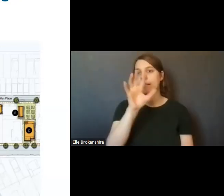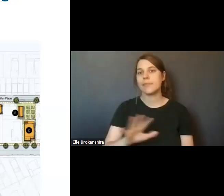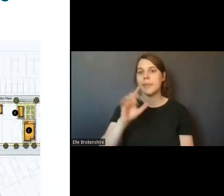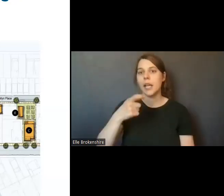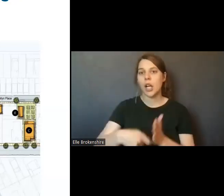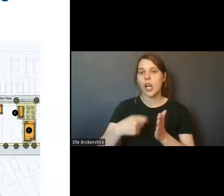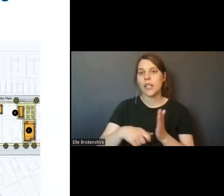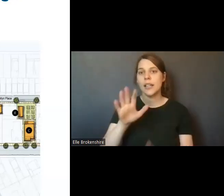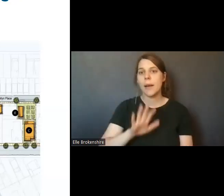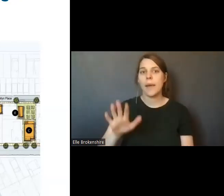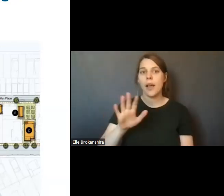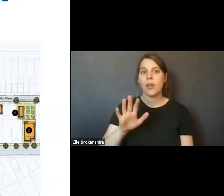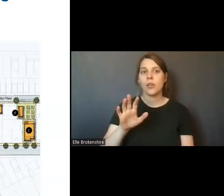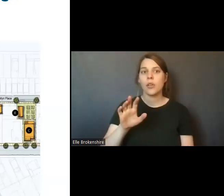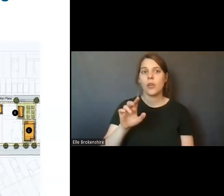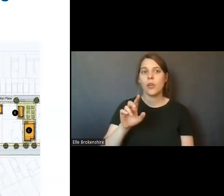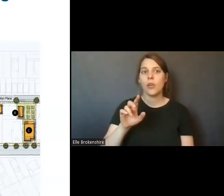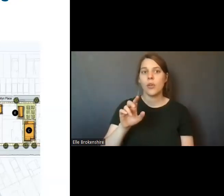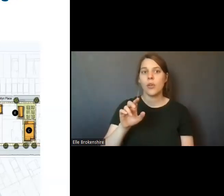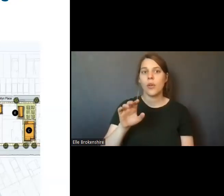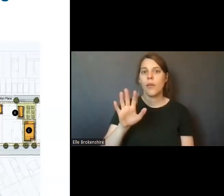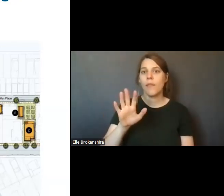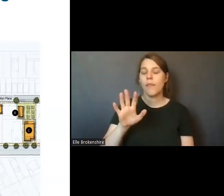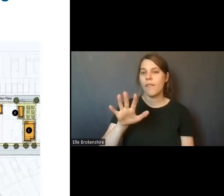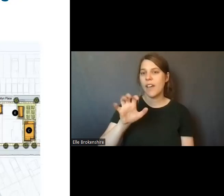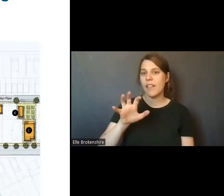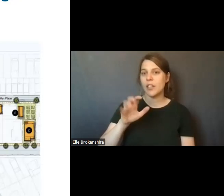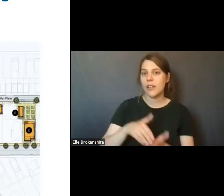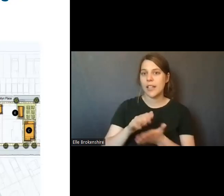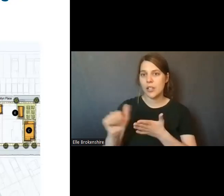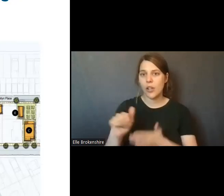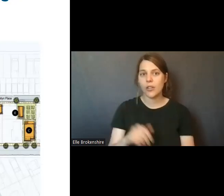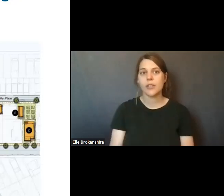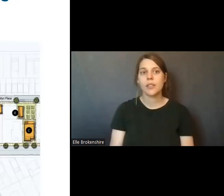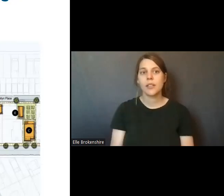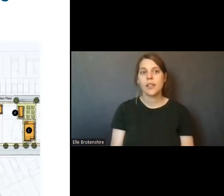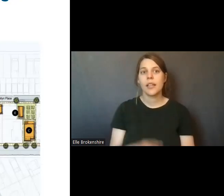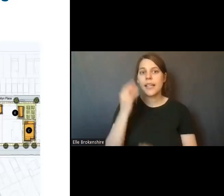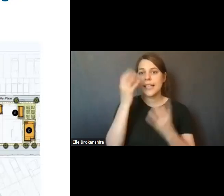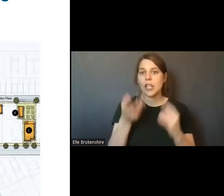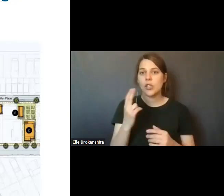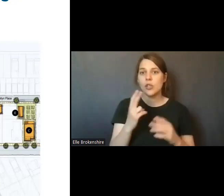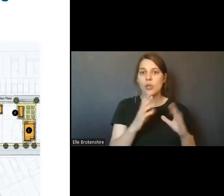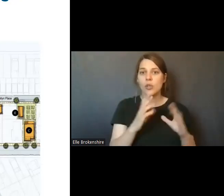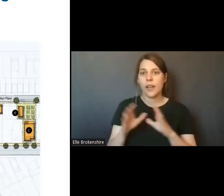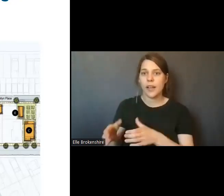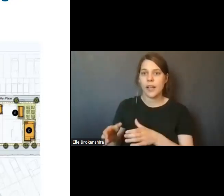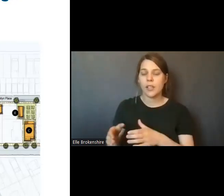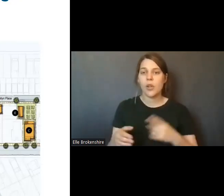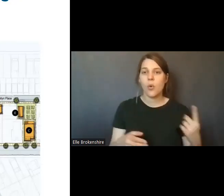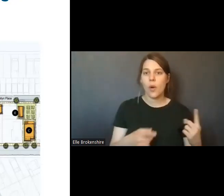million. For the project being considered today, they're pursuing 2 parcels. One is coming from the